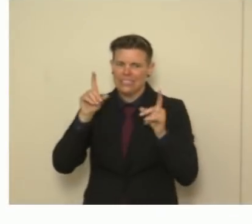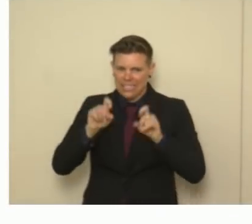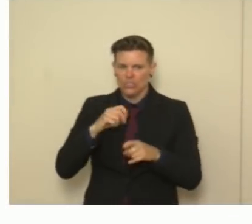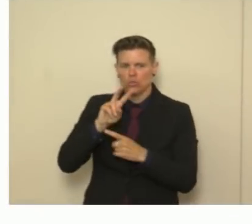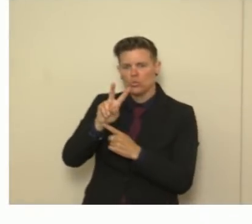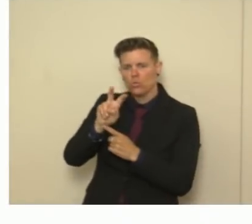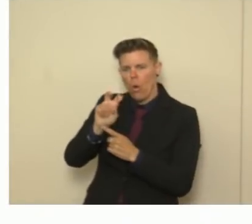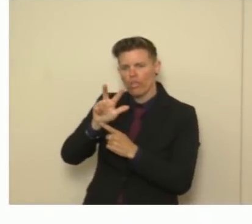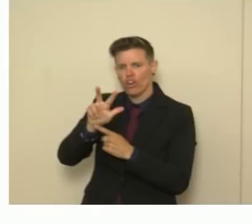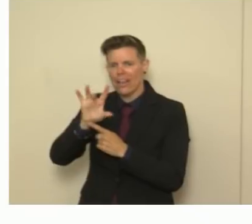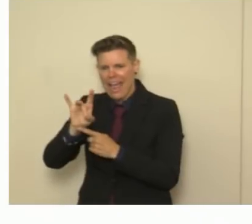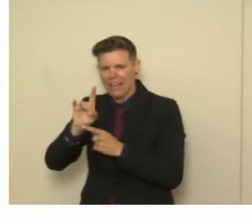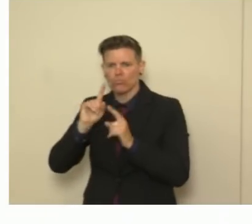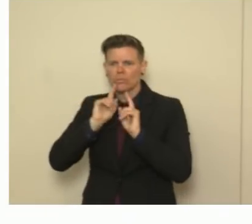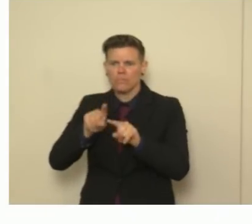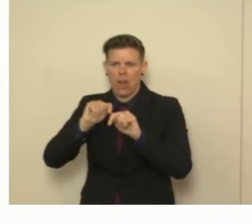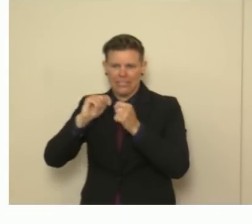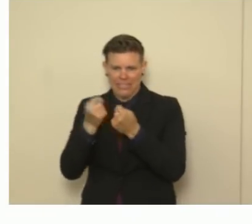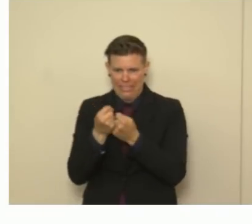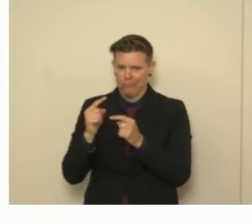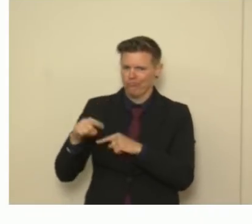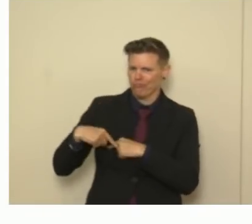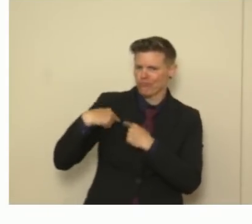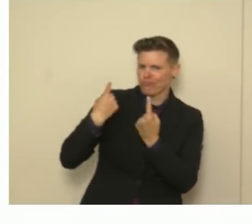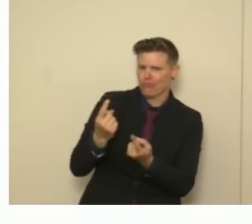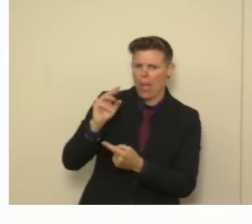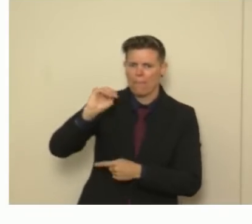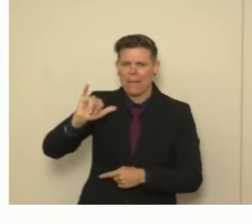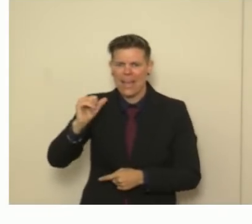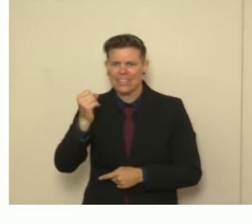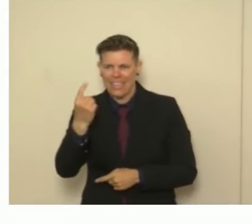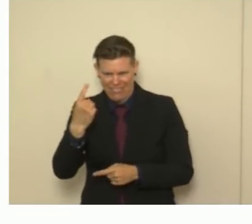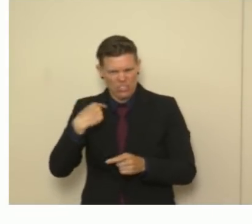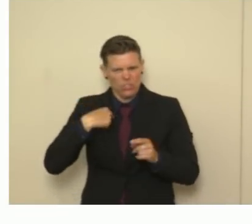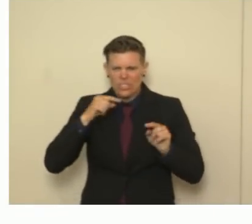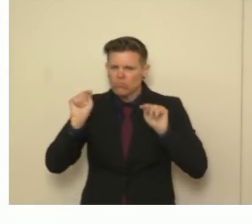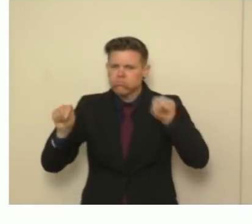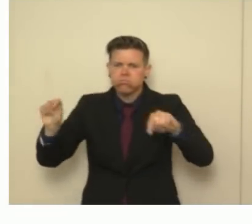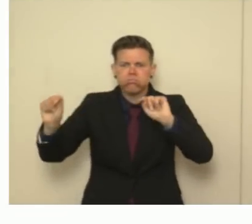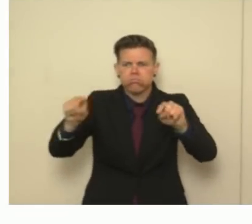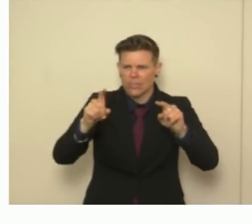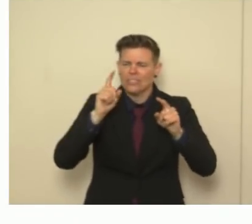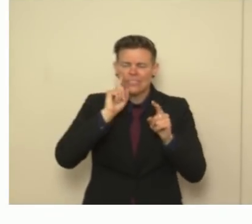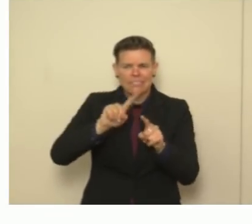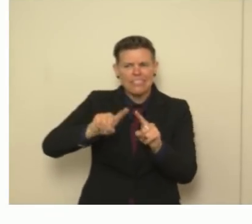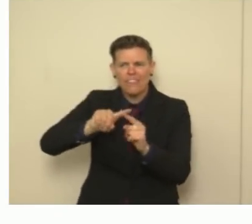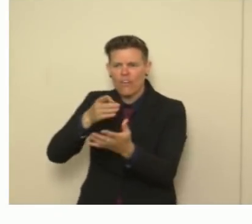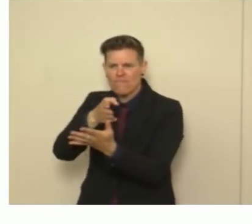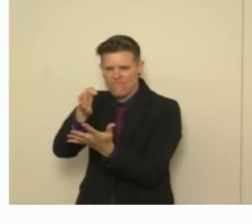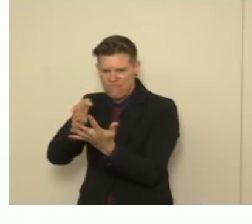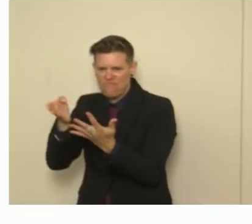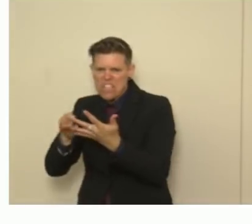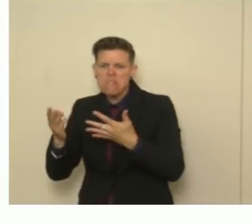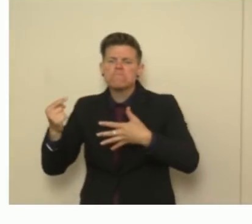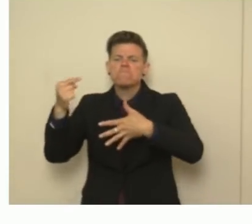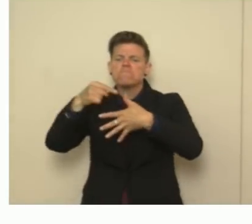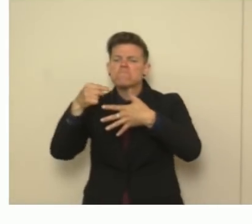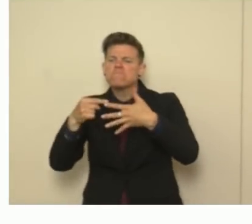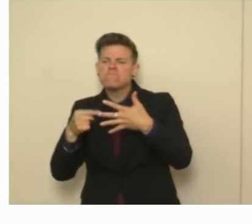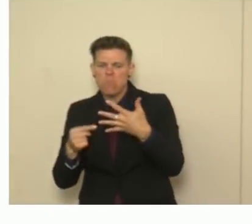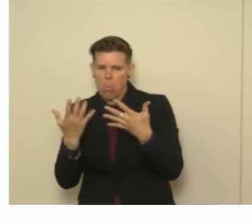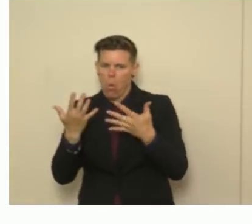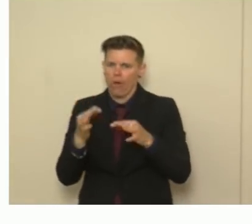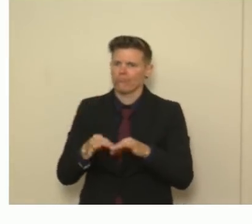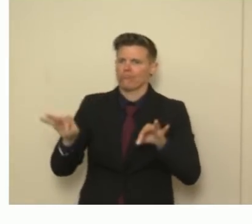responses since May 11th. We have 28 different industries, and I've listed a few here, but what is significant is that overnight we